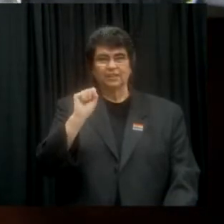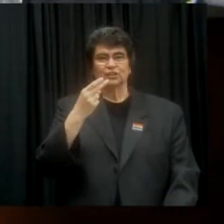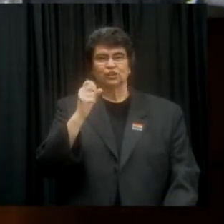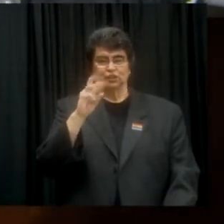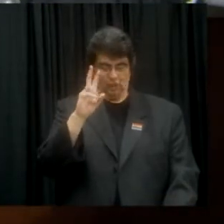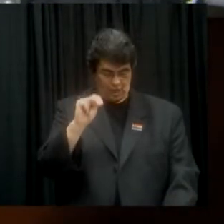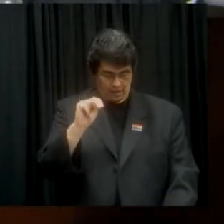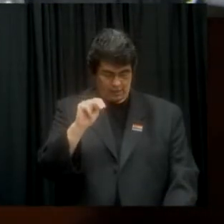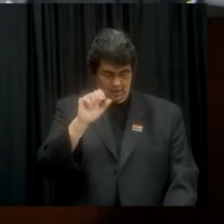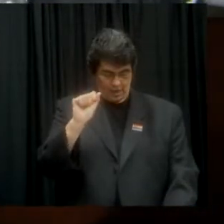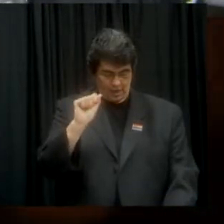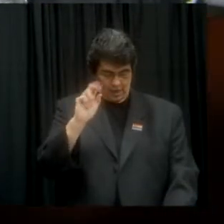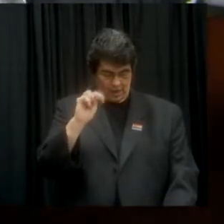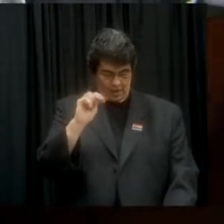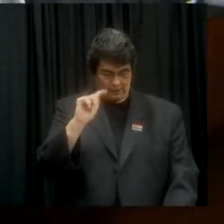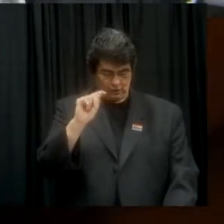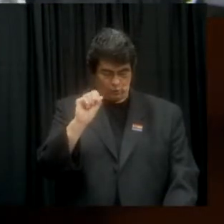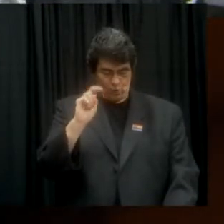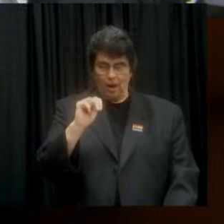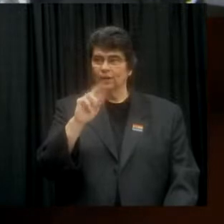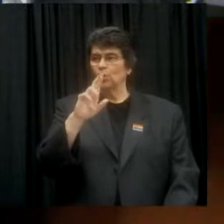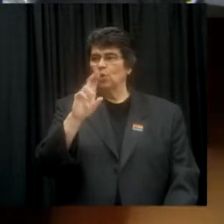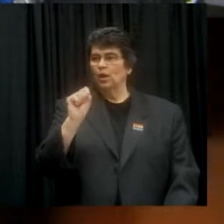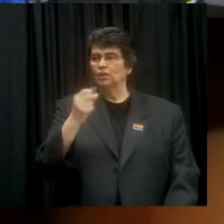Deshaun Antoine Rushmeyer.